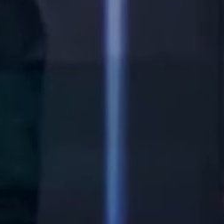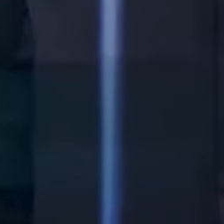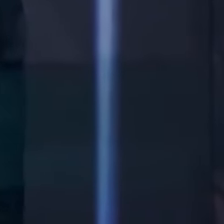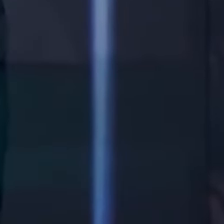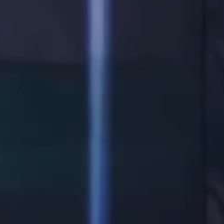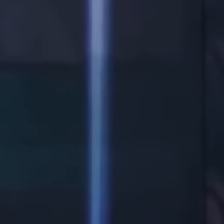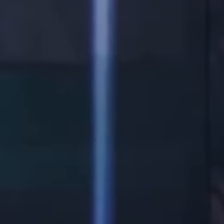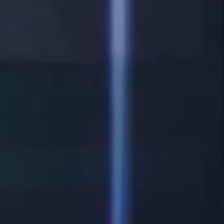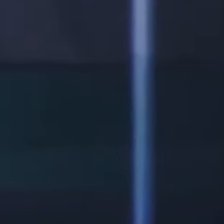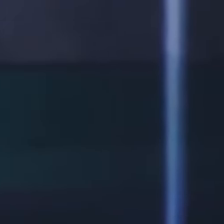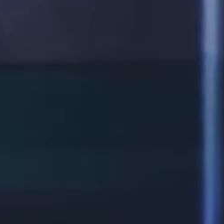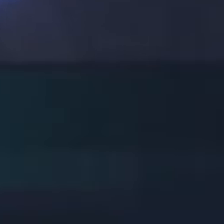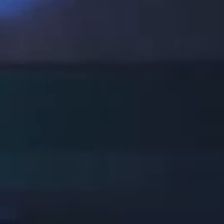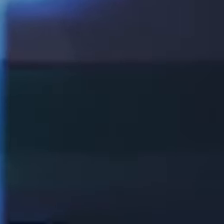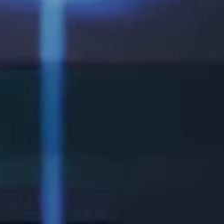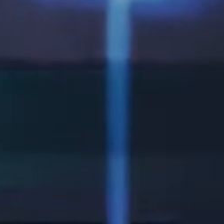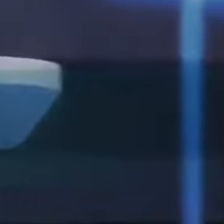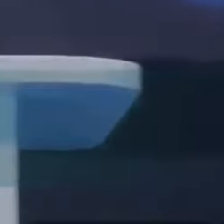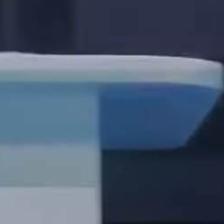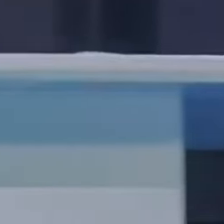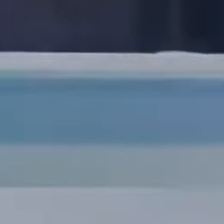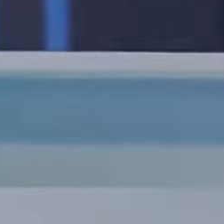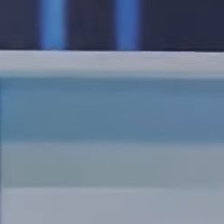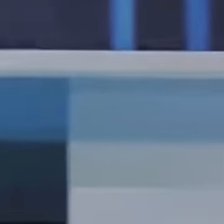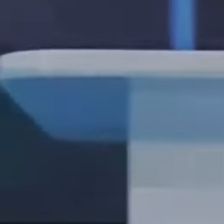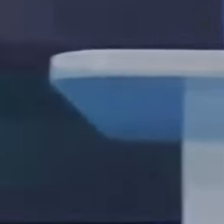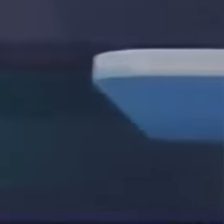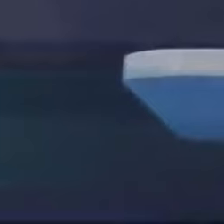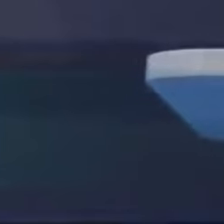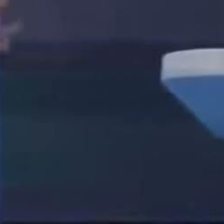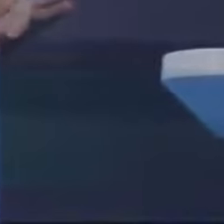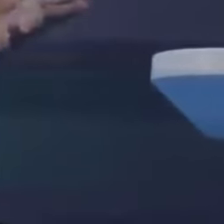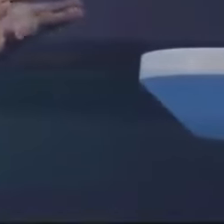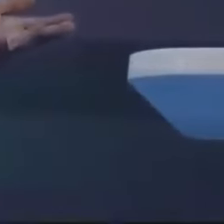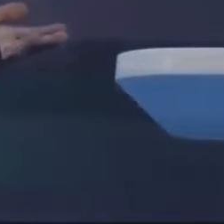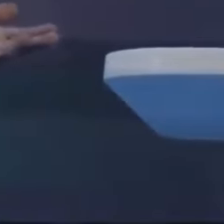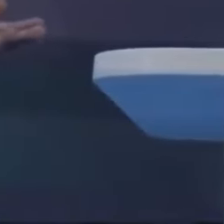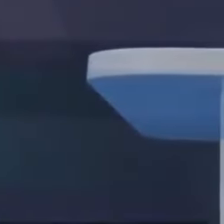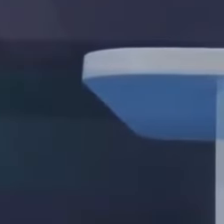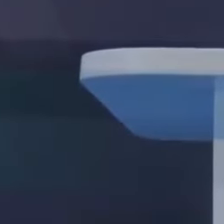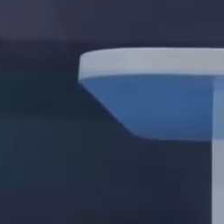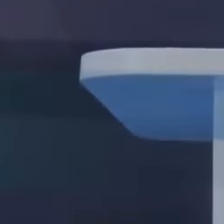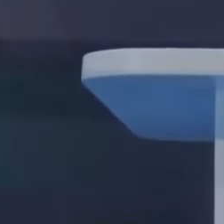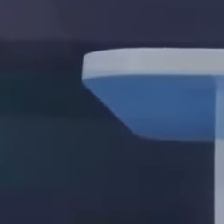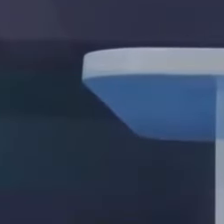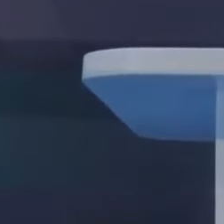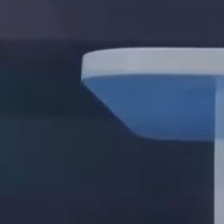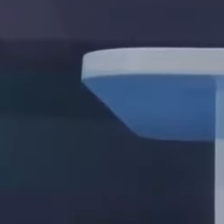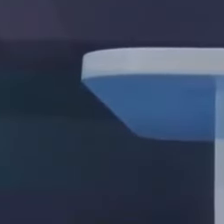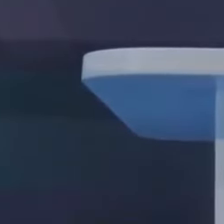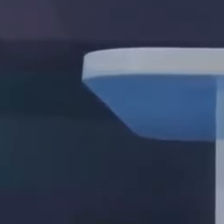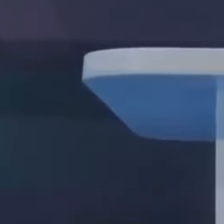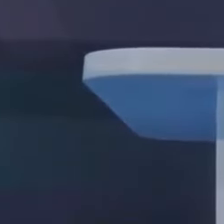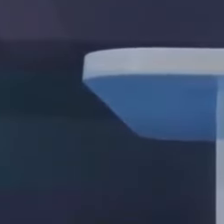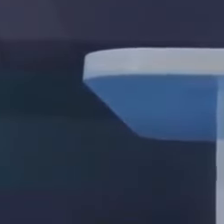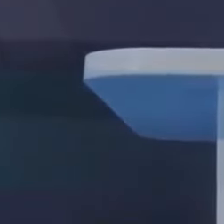light and from the power of Satan unto God. There are people that they go to church, they hold